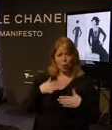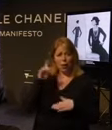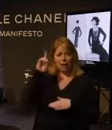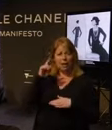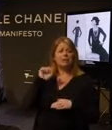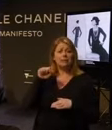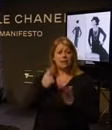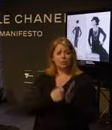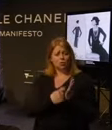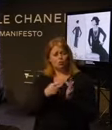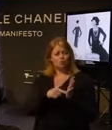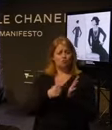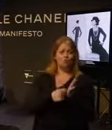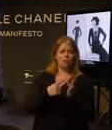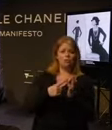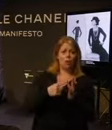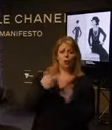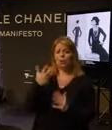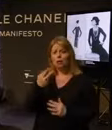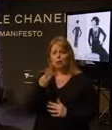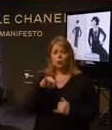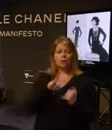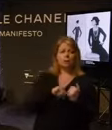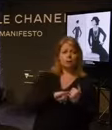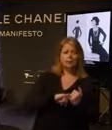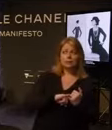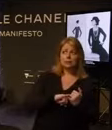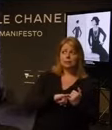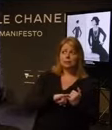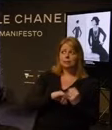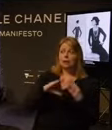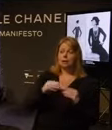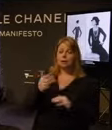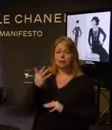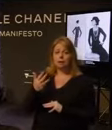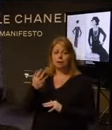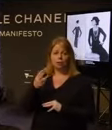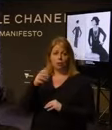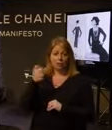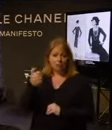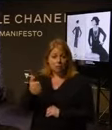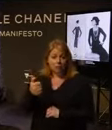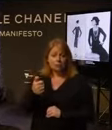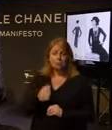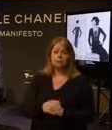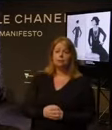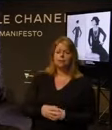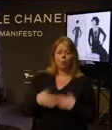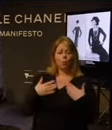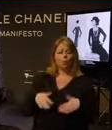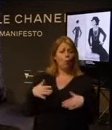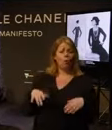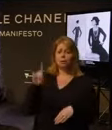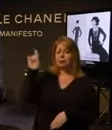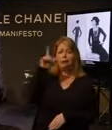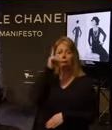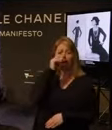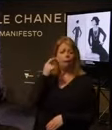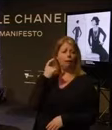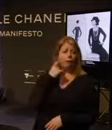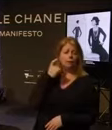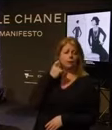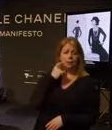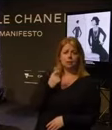the 1920s version, but the other 1936 version could be worn easily today. So